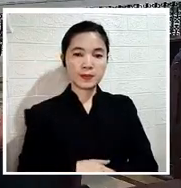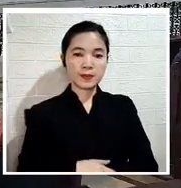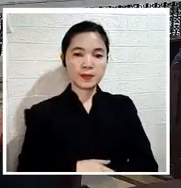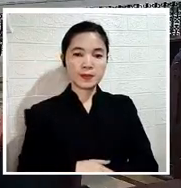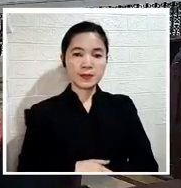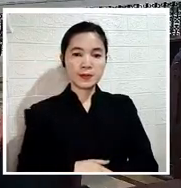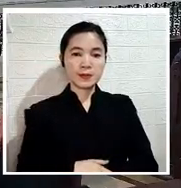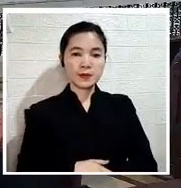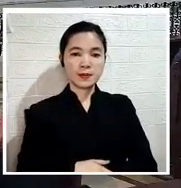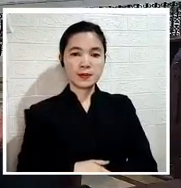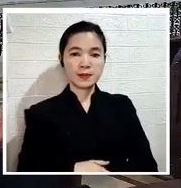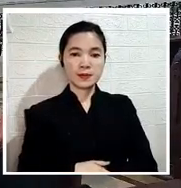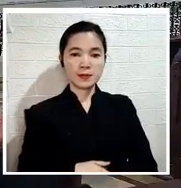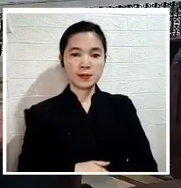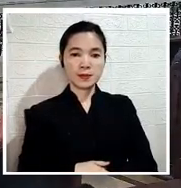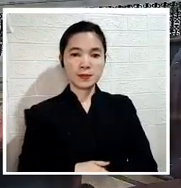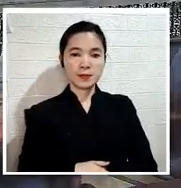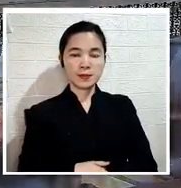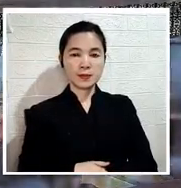yours.